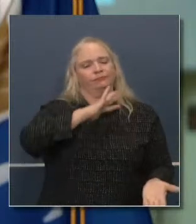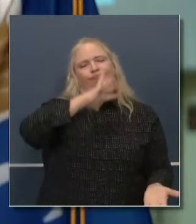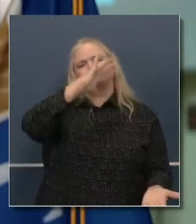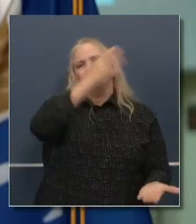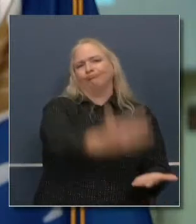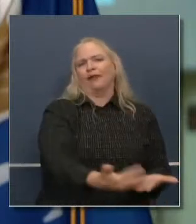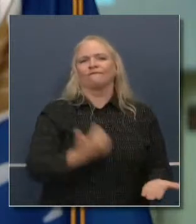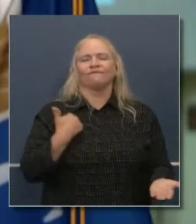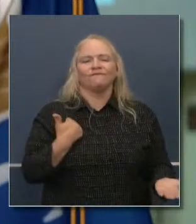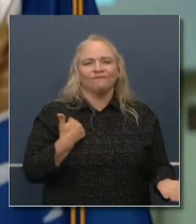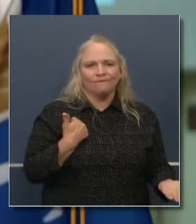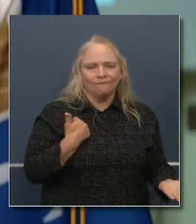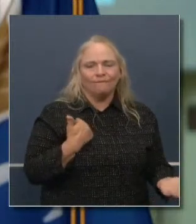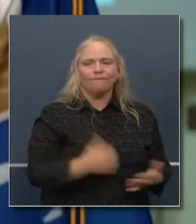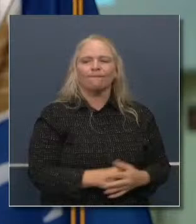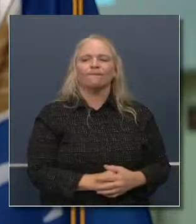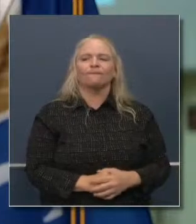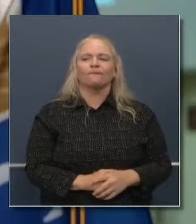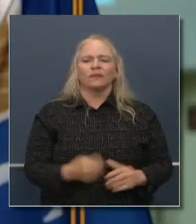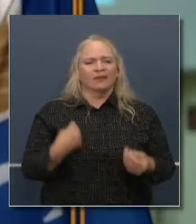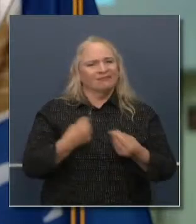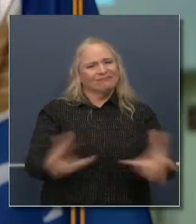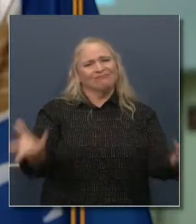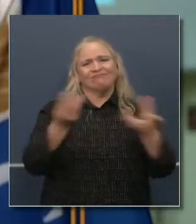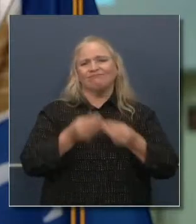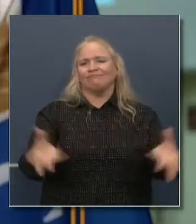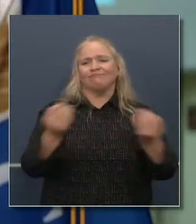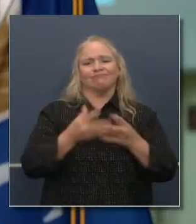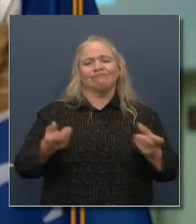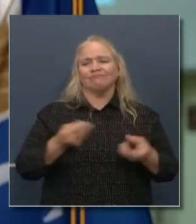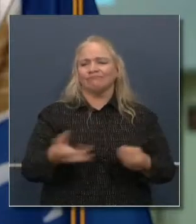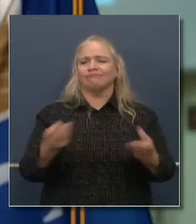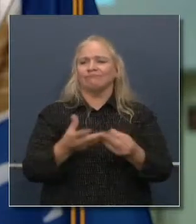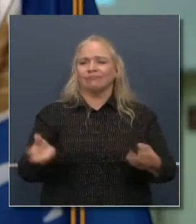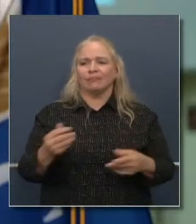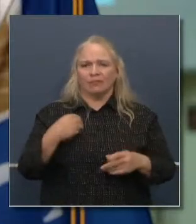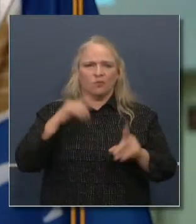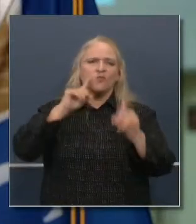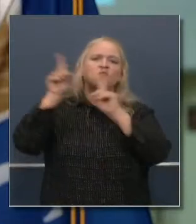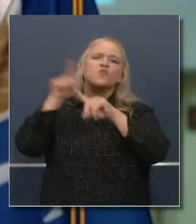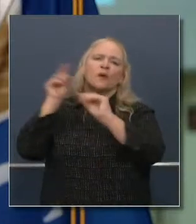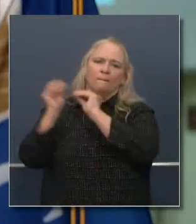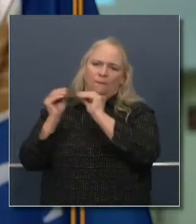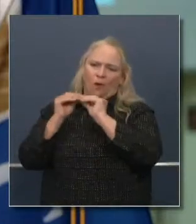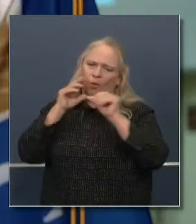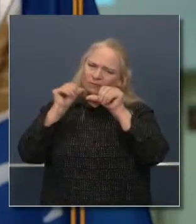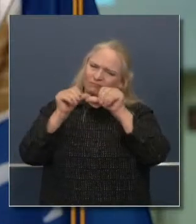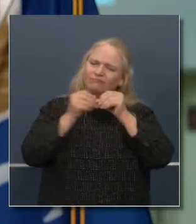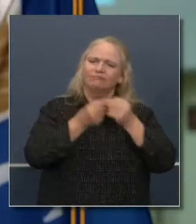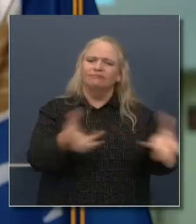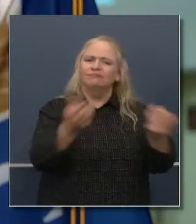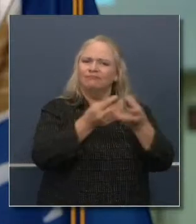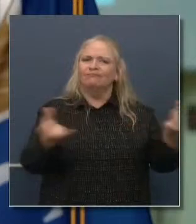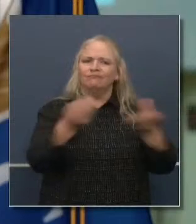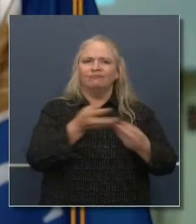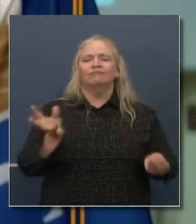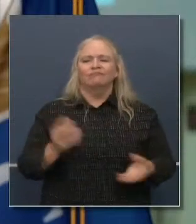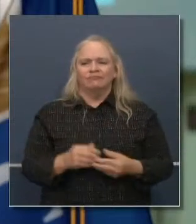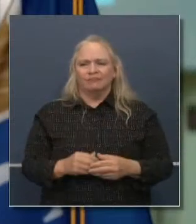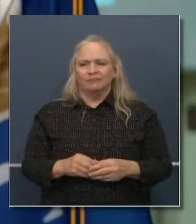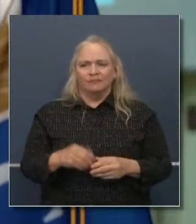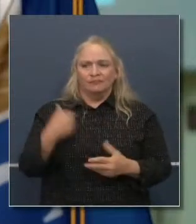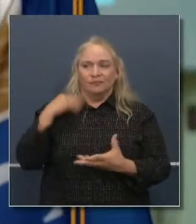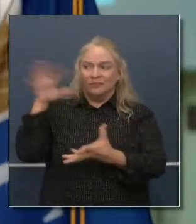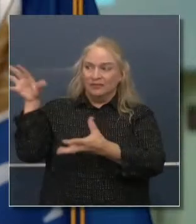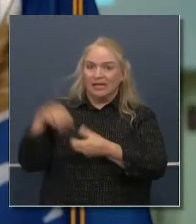millions being distributed over the last few months. Hundreds of millions more will be distributed and are being distributed in real time